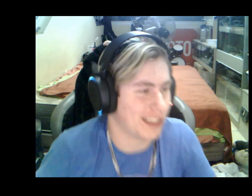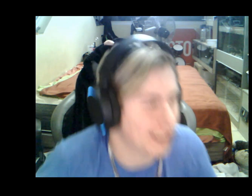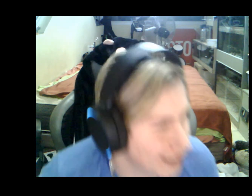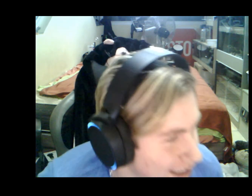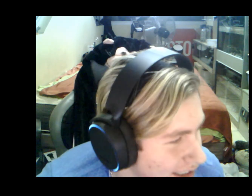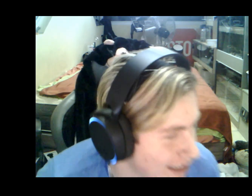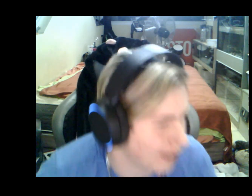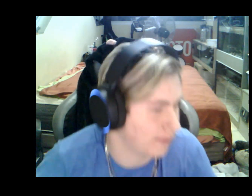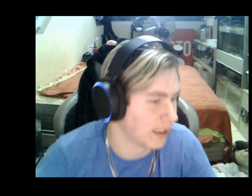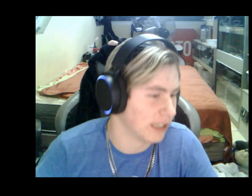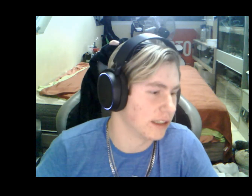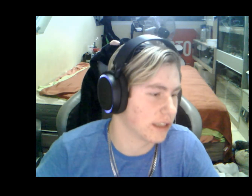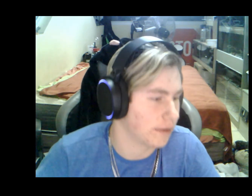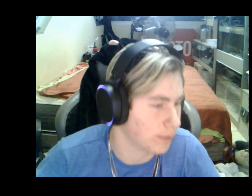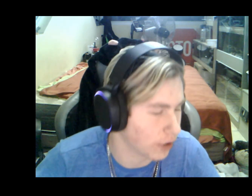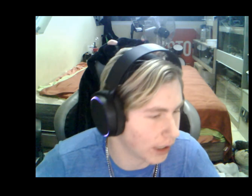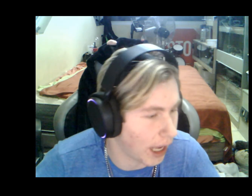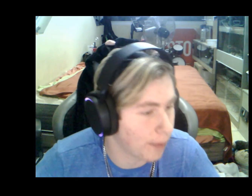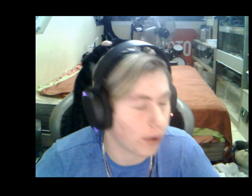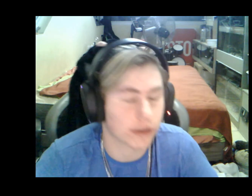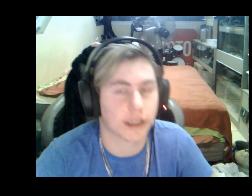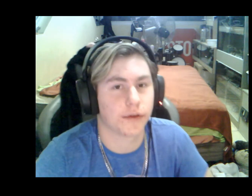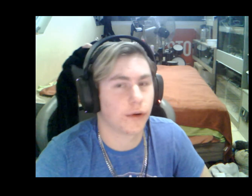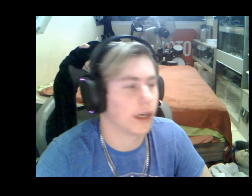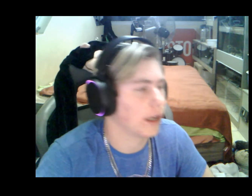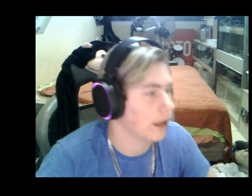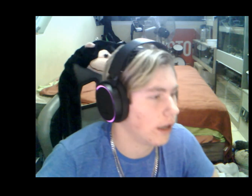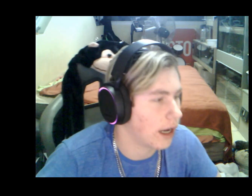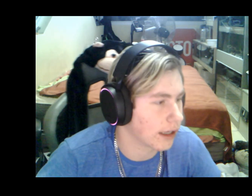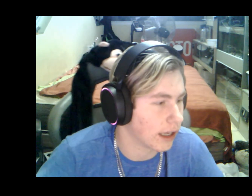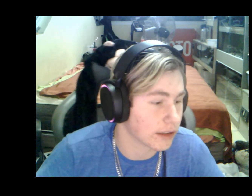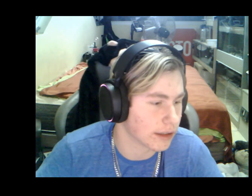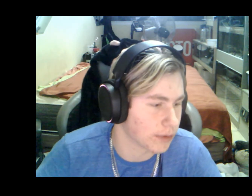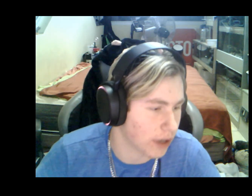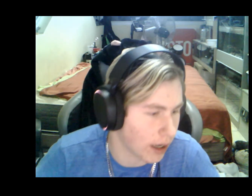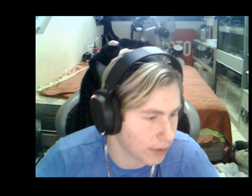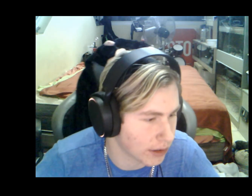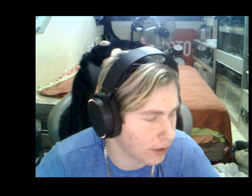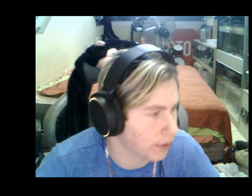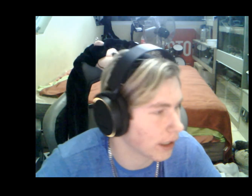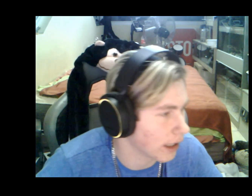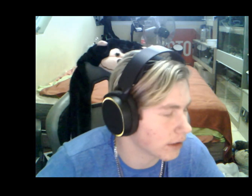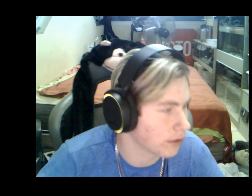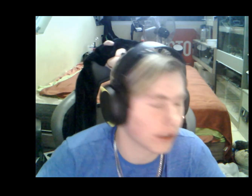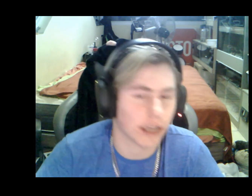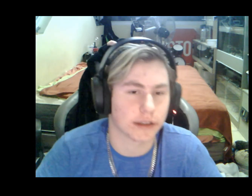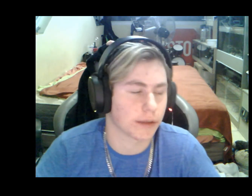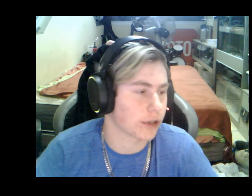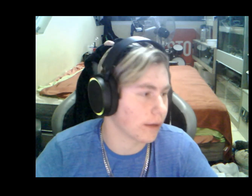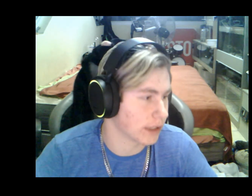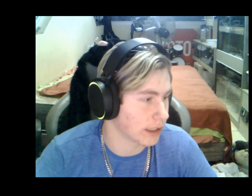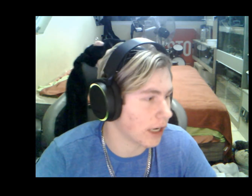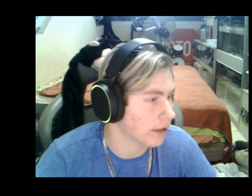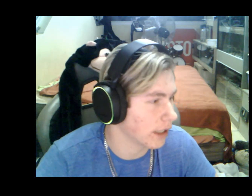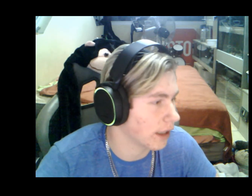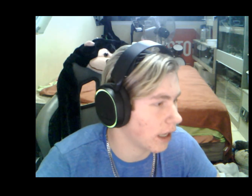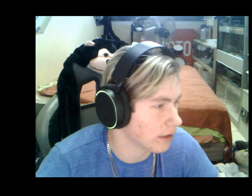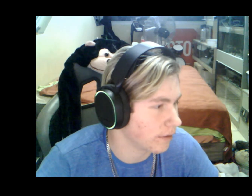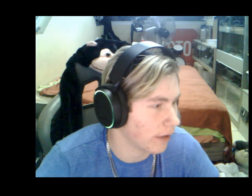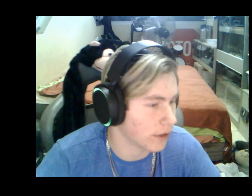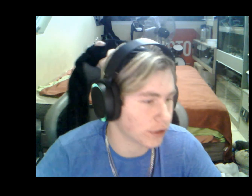doing a AirPods giveaway. This is just some stuff. I'm doing an AirPods giveaway at 1,000 subscribers. So if we can get to 1,000 subscribers, there's